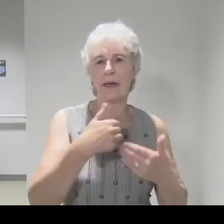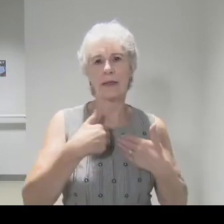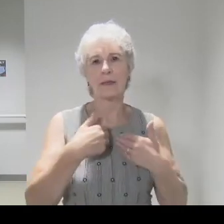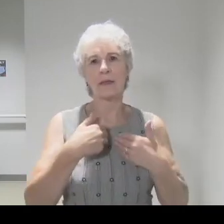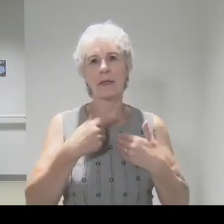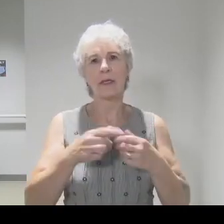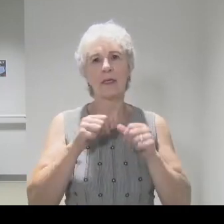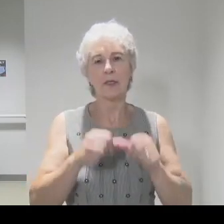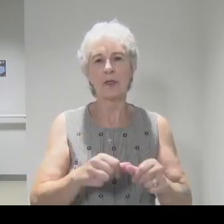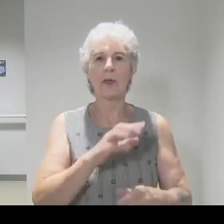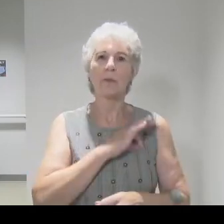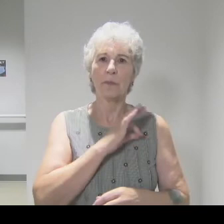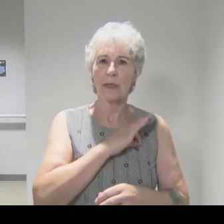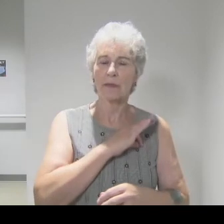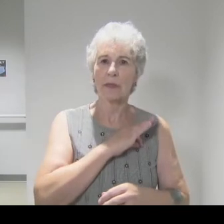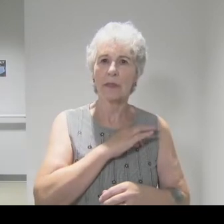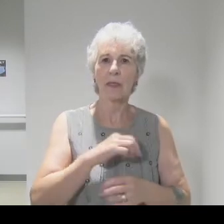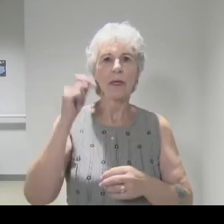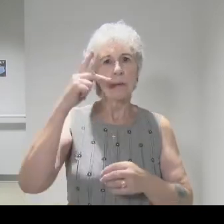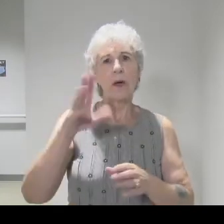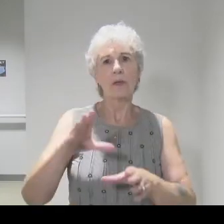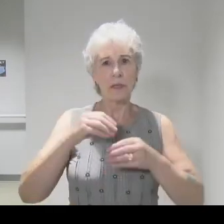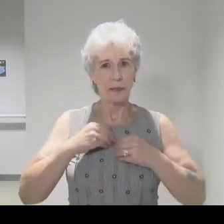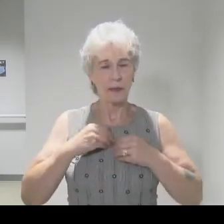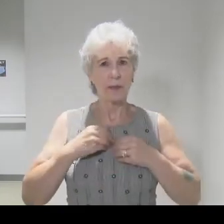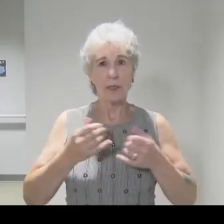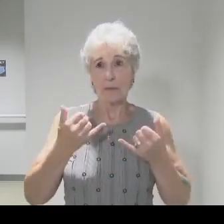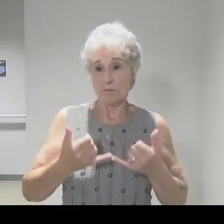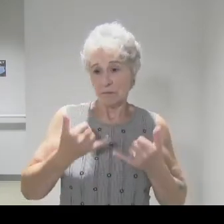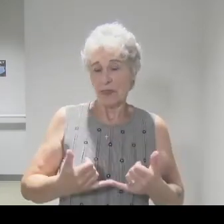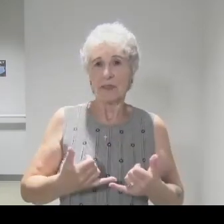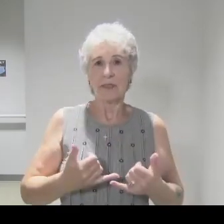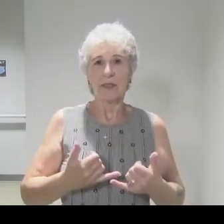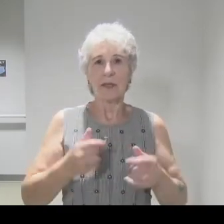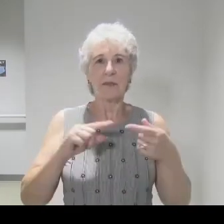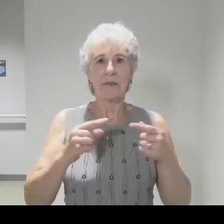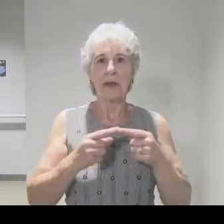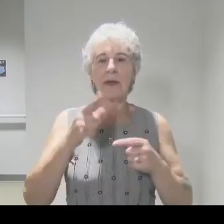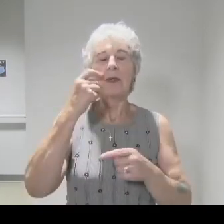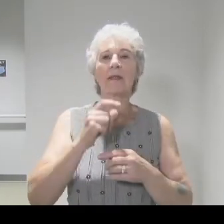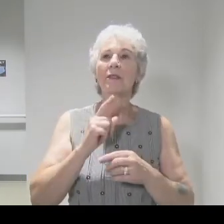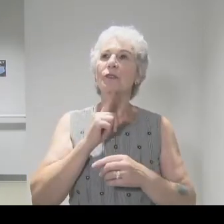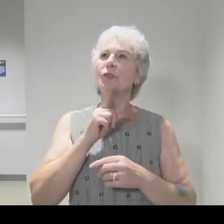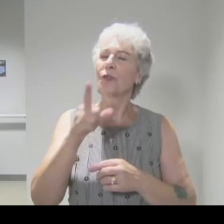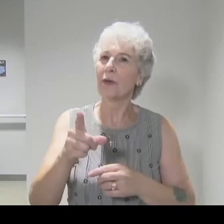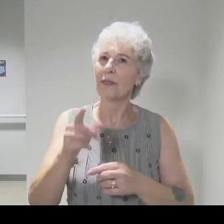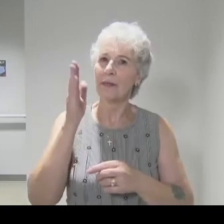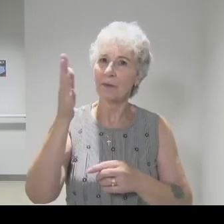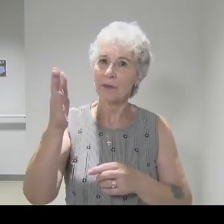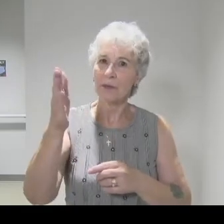benefit. So Paul could tolerate the present pain because of the surety of the future, and so can